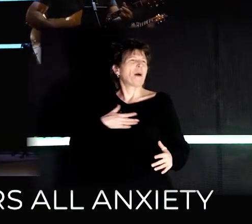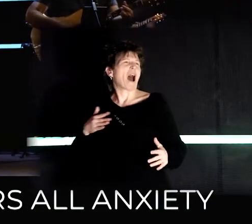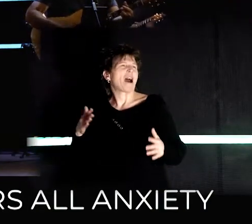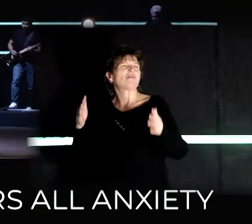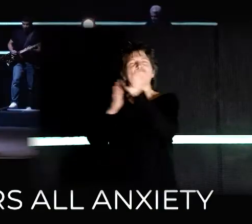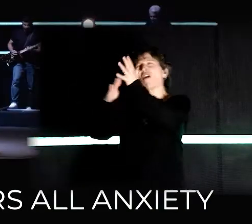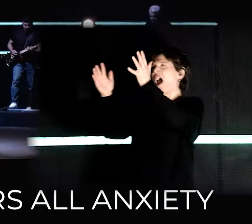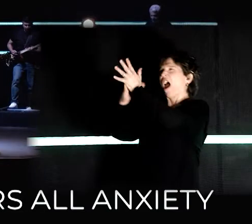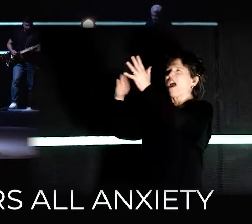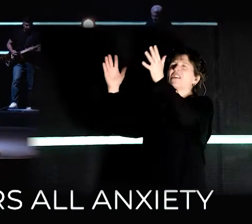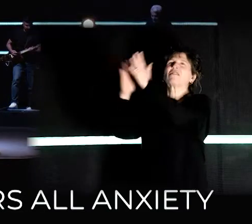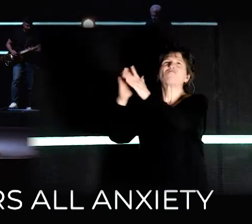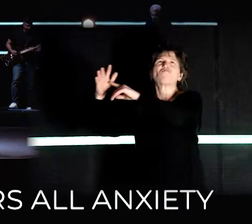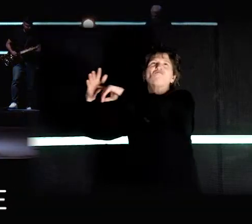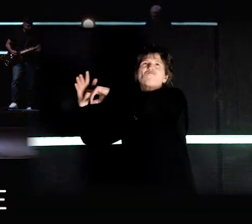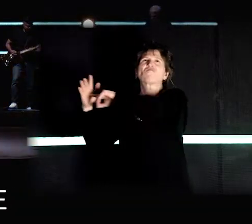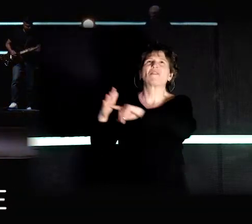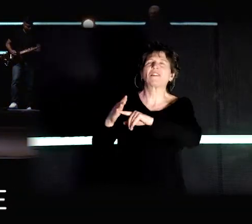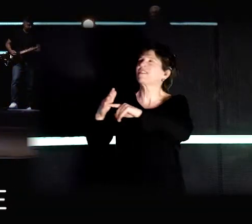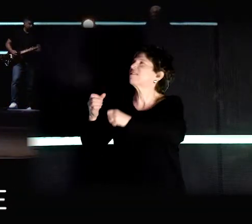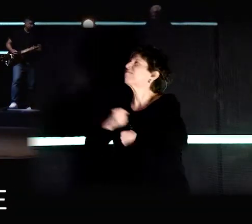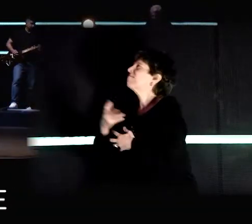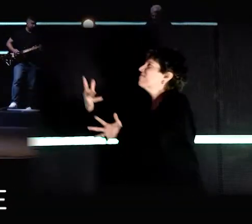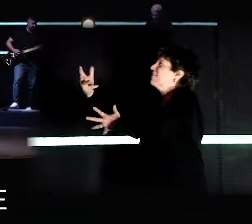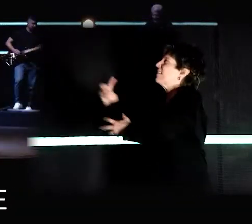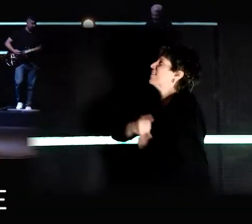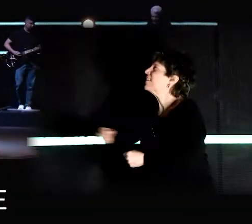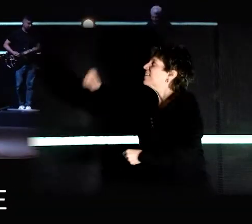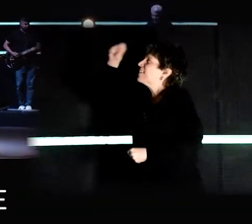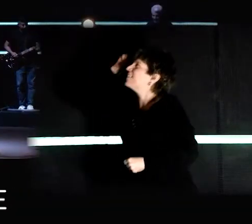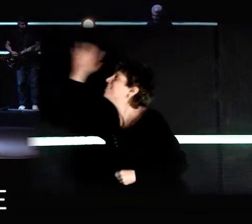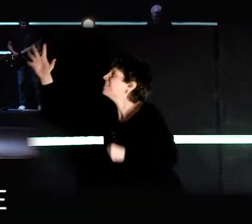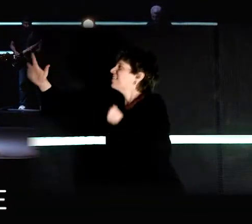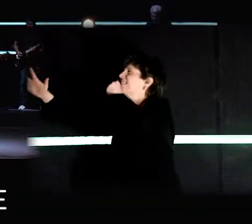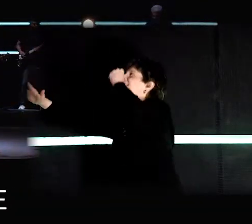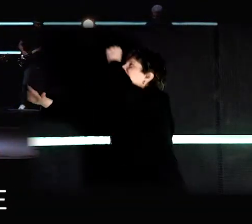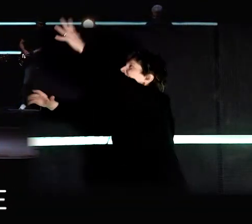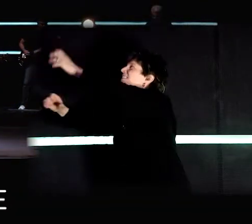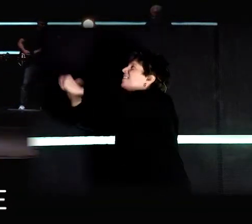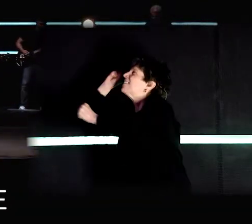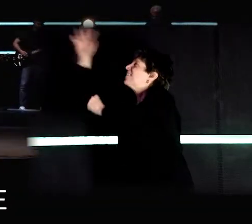all anxiety. Let it